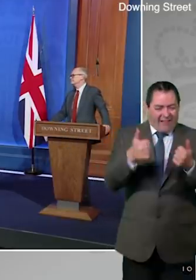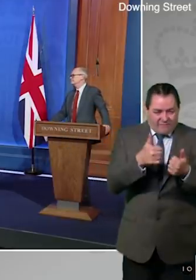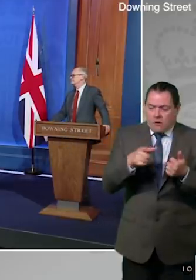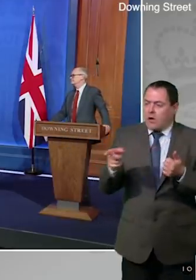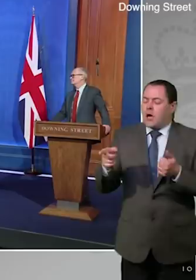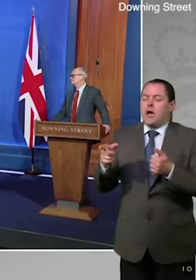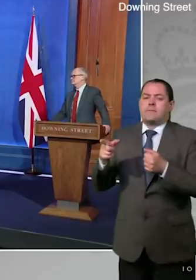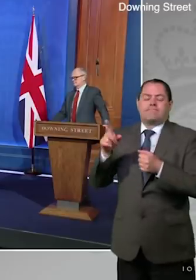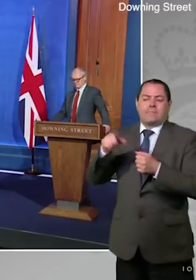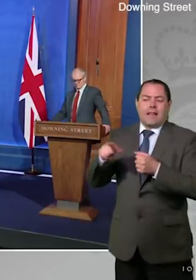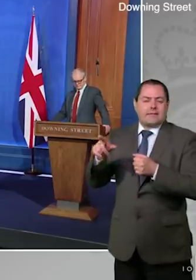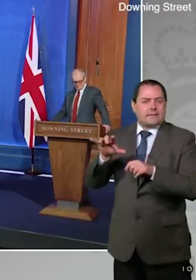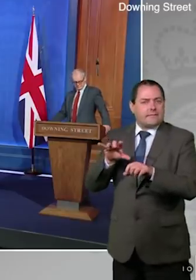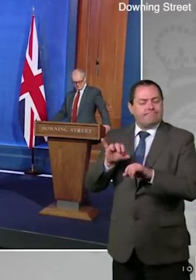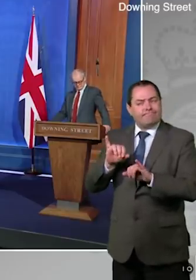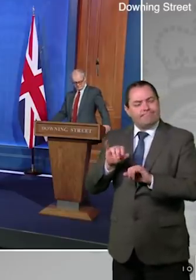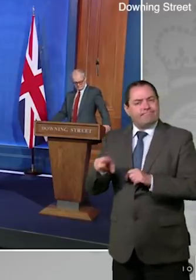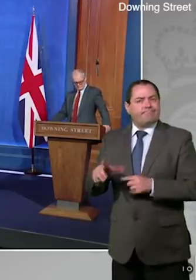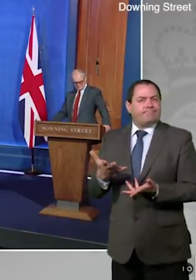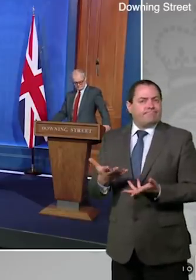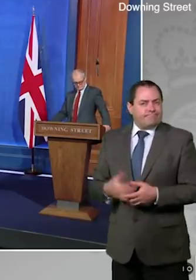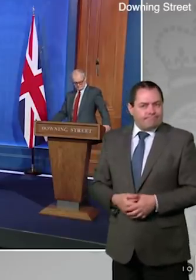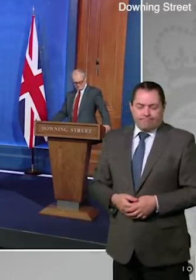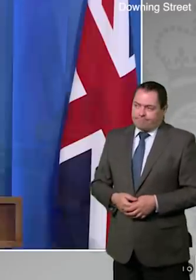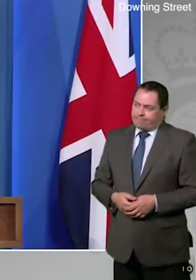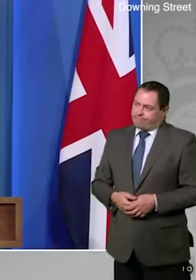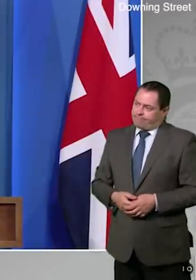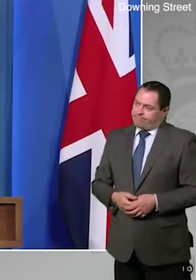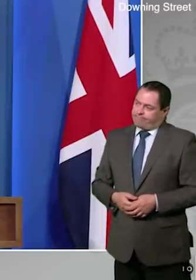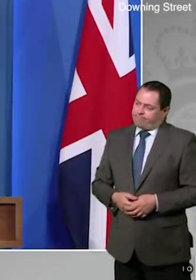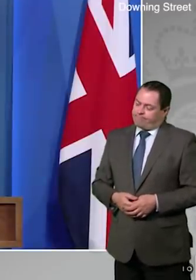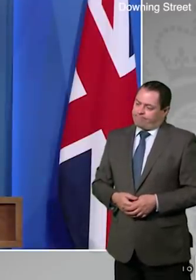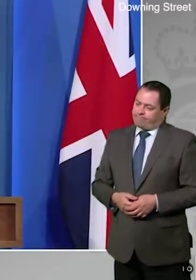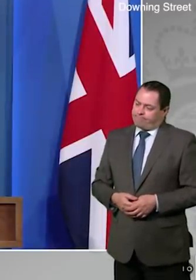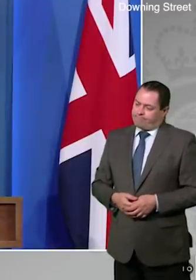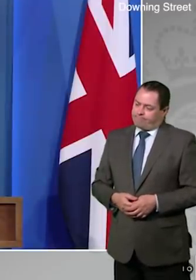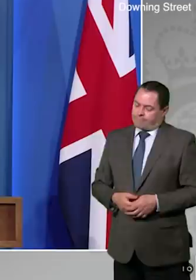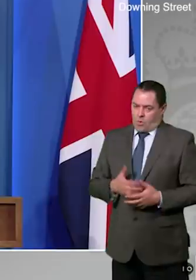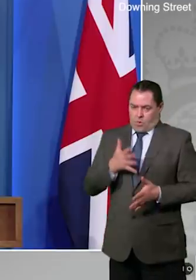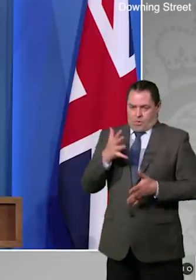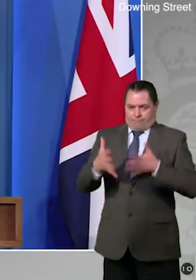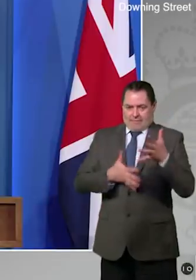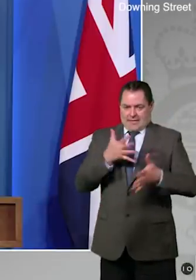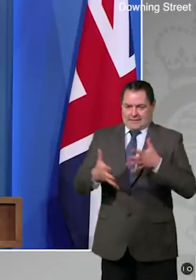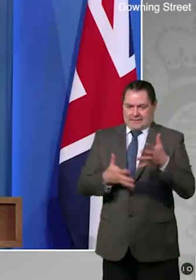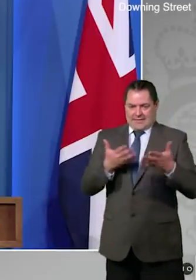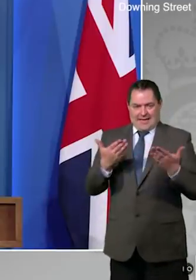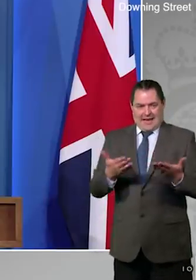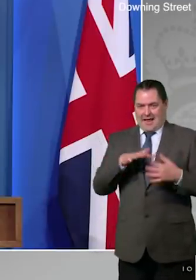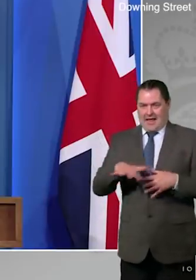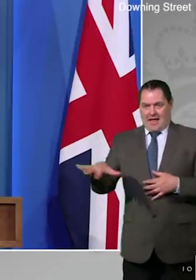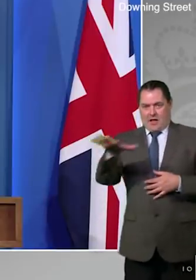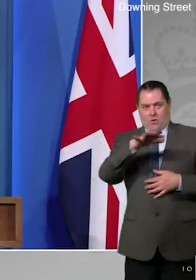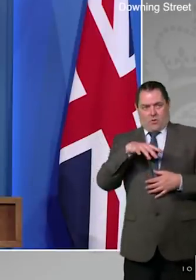that the Prime Minister was talking about, we will have a situation where a much higher proportion of people have been